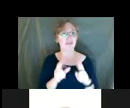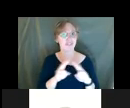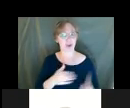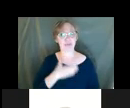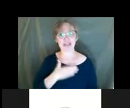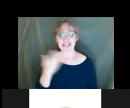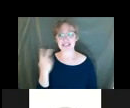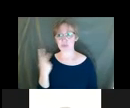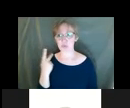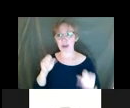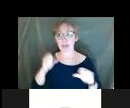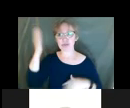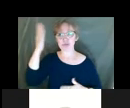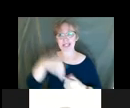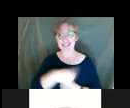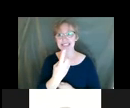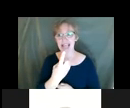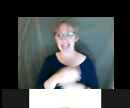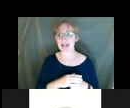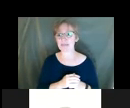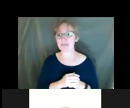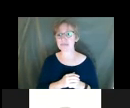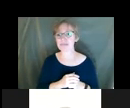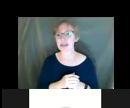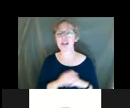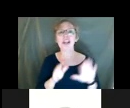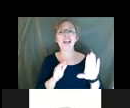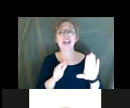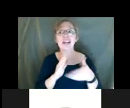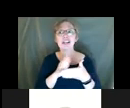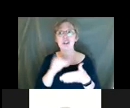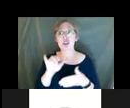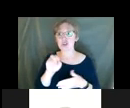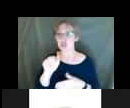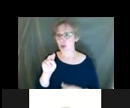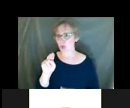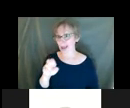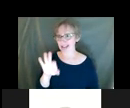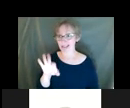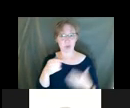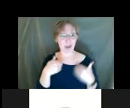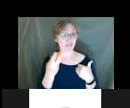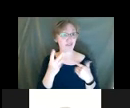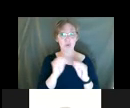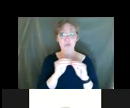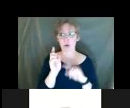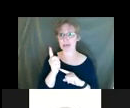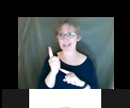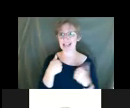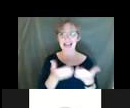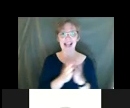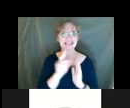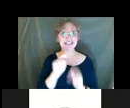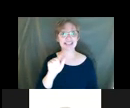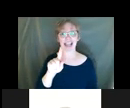done today. JoAnne, Call anytime, email anytime. JoAnne, if you have a few more minutes, I actually had Natalie switch back to you because we did